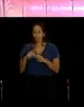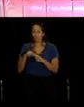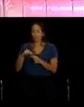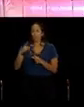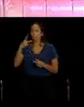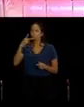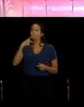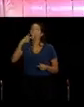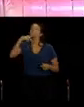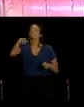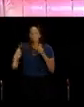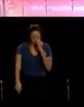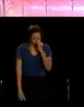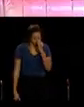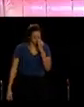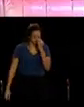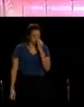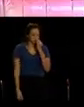right?